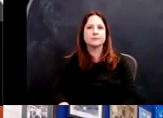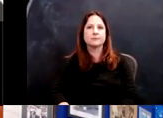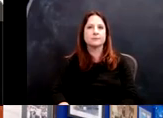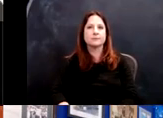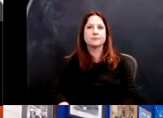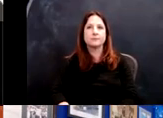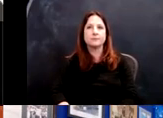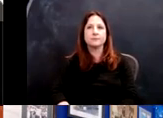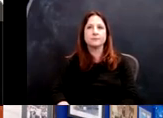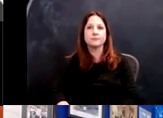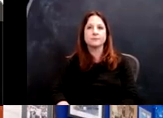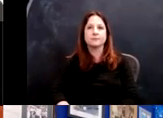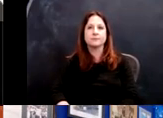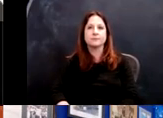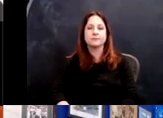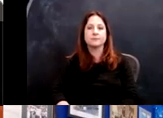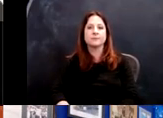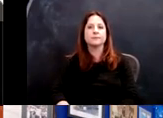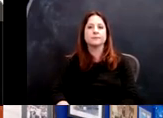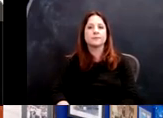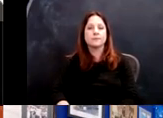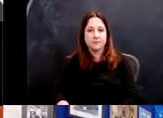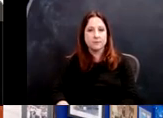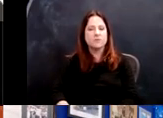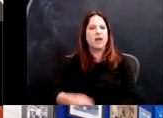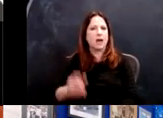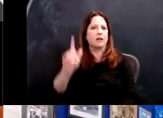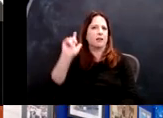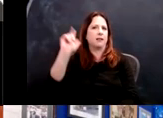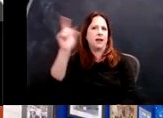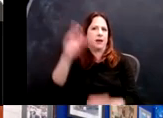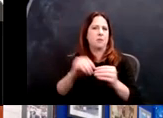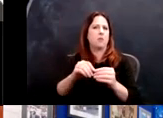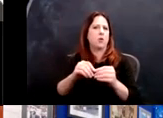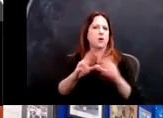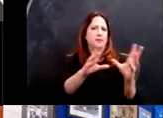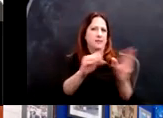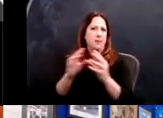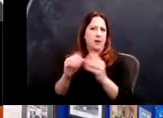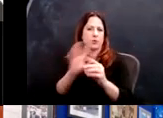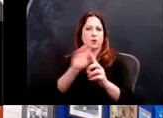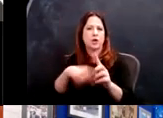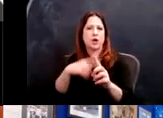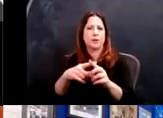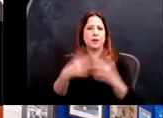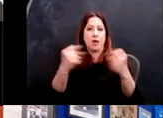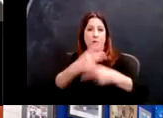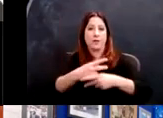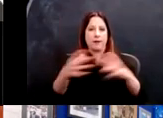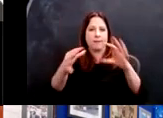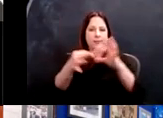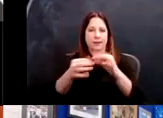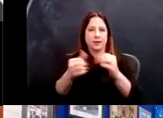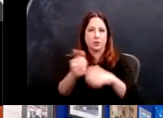One thing that we also talk about in one of our future seminars, we will be talking about more concretely, is this linkage with healthcare, which is another way